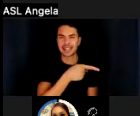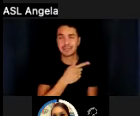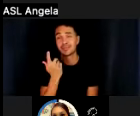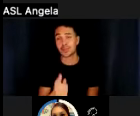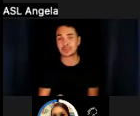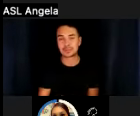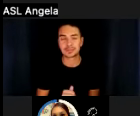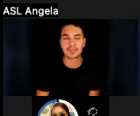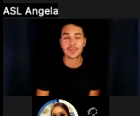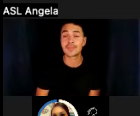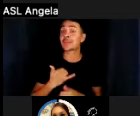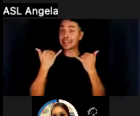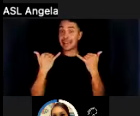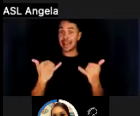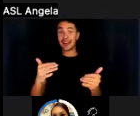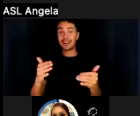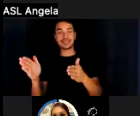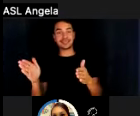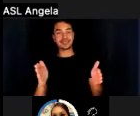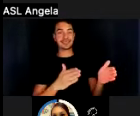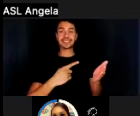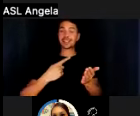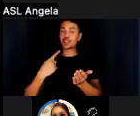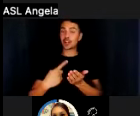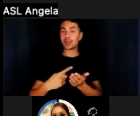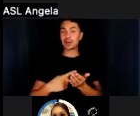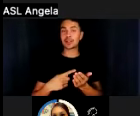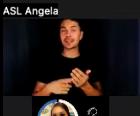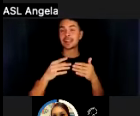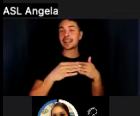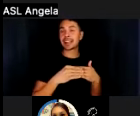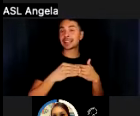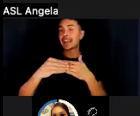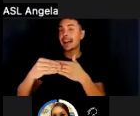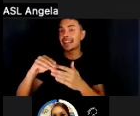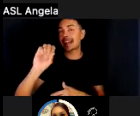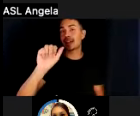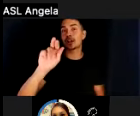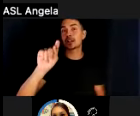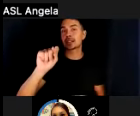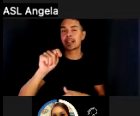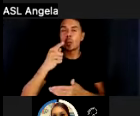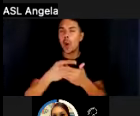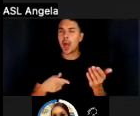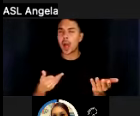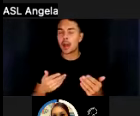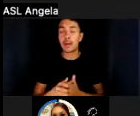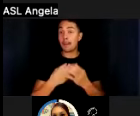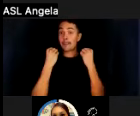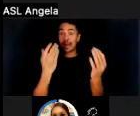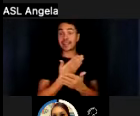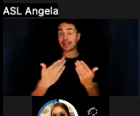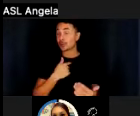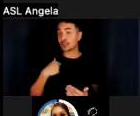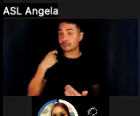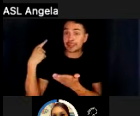So we're going to move into talking about what guides the work of a SART. And I would argue many of the things that we just kind of